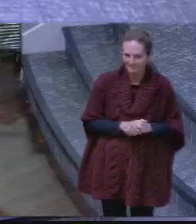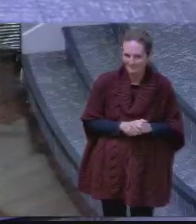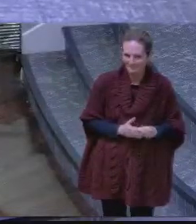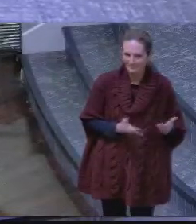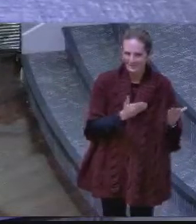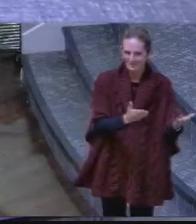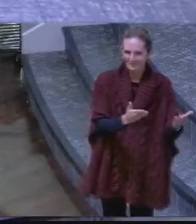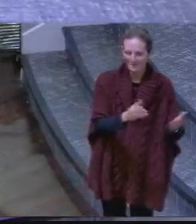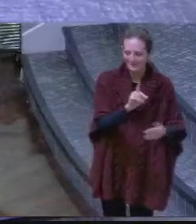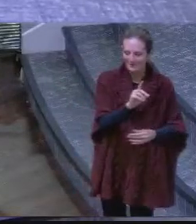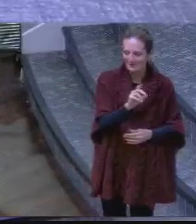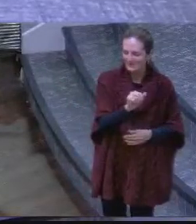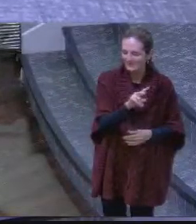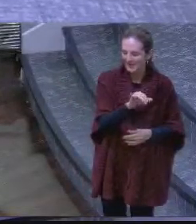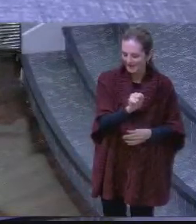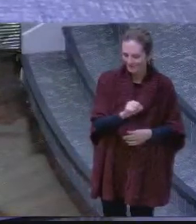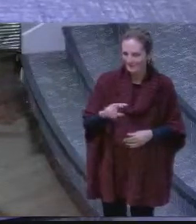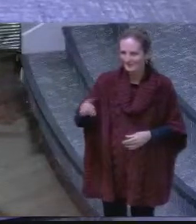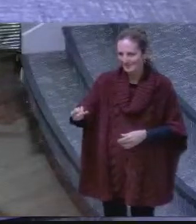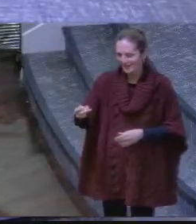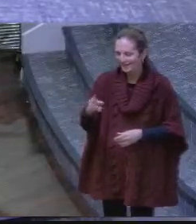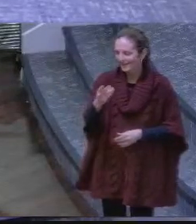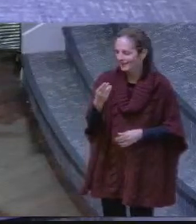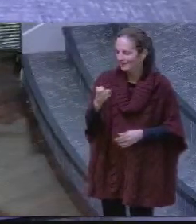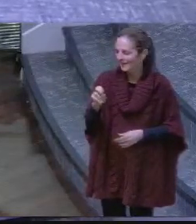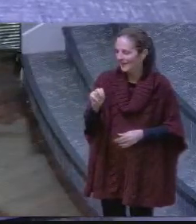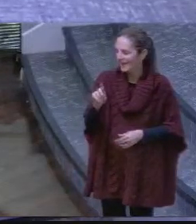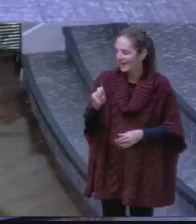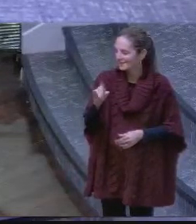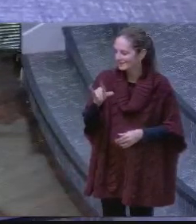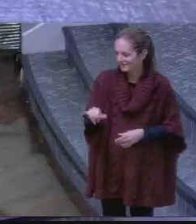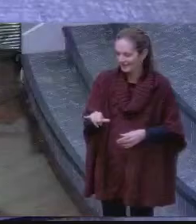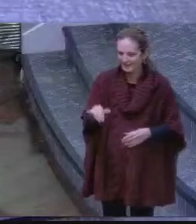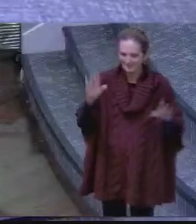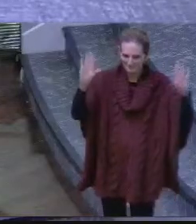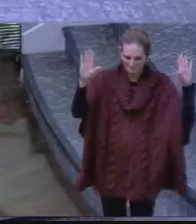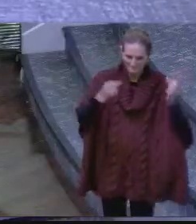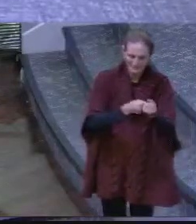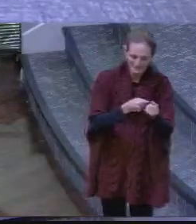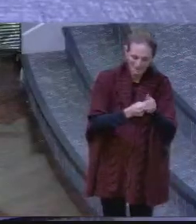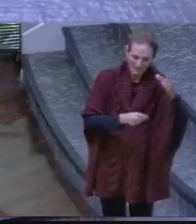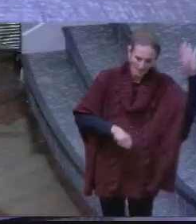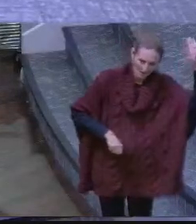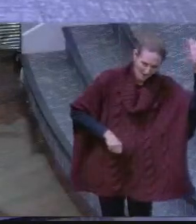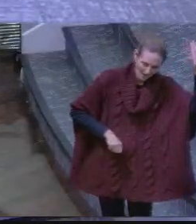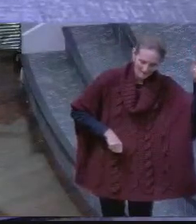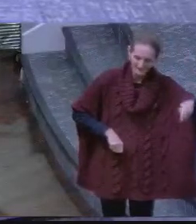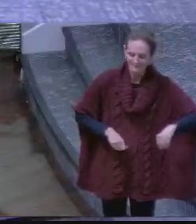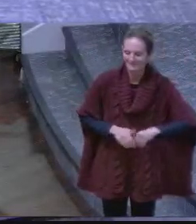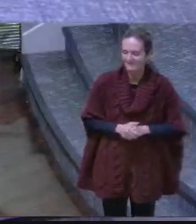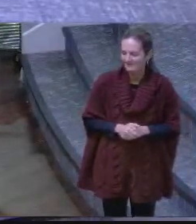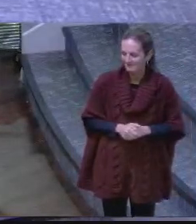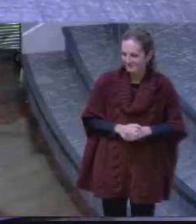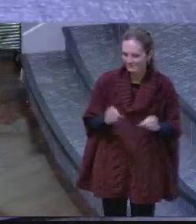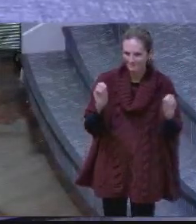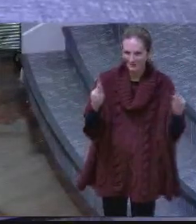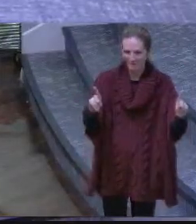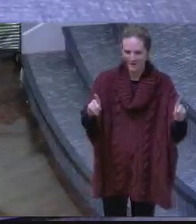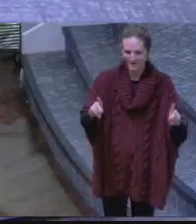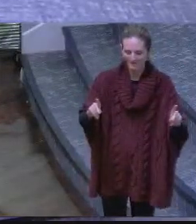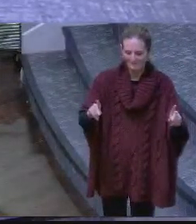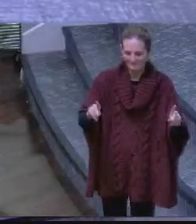Motion made by Ms. Davis, seconded by Ms. Hensley, and all in favor, raise your hand, say aye. Aye. All right, that